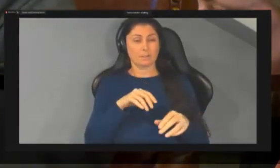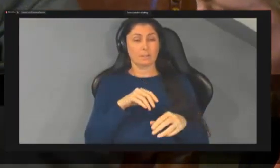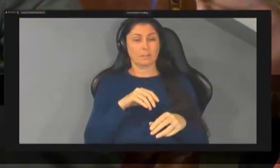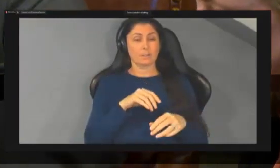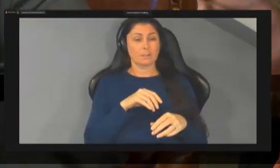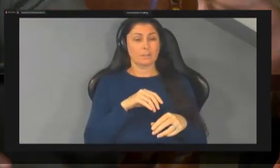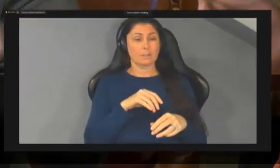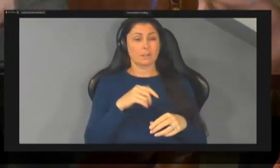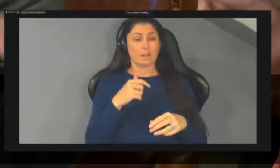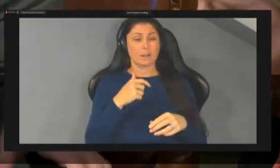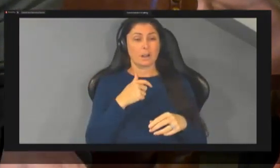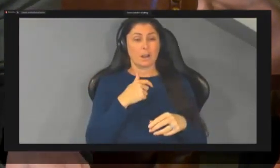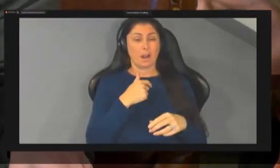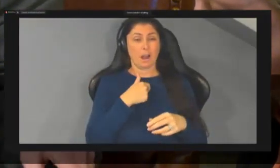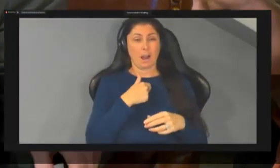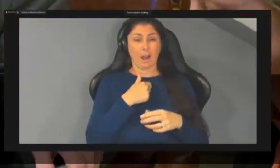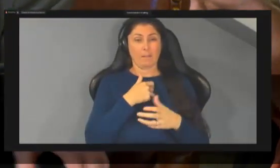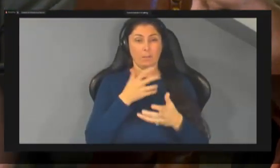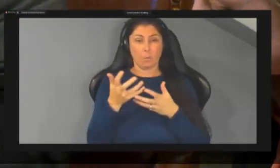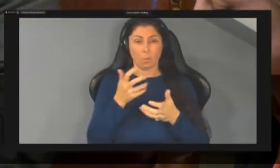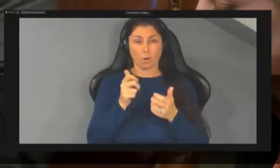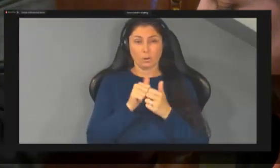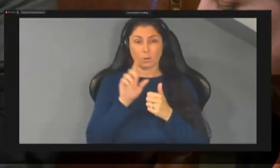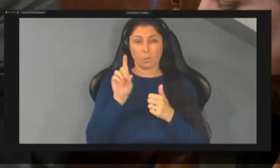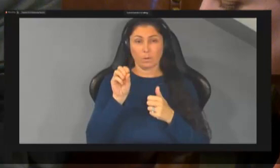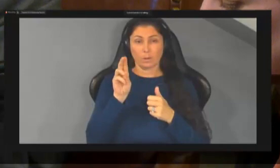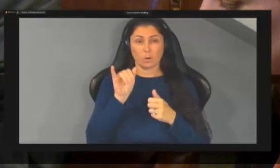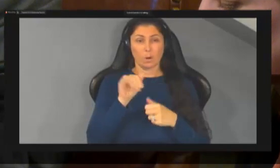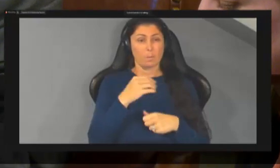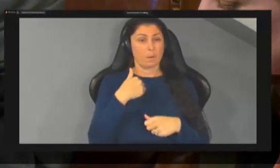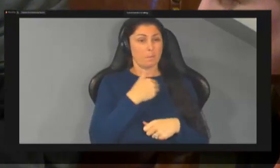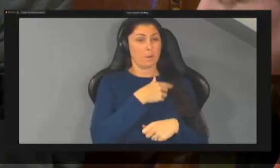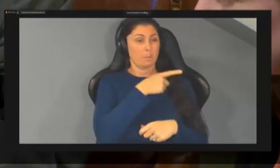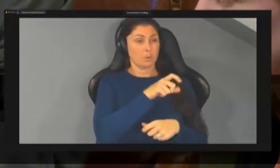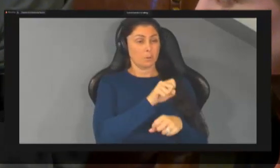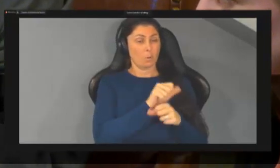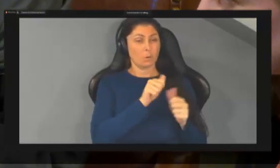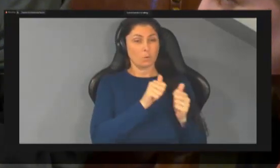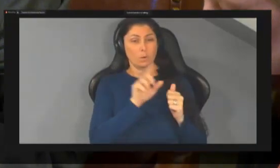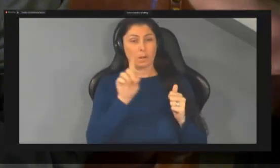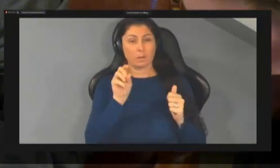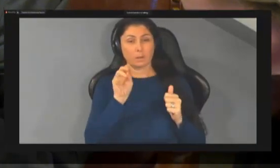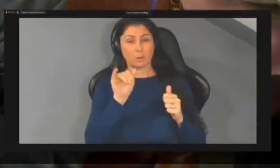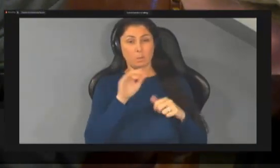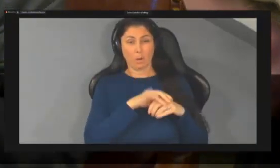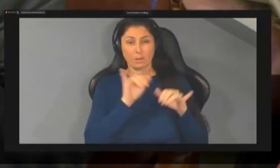I have worked with Domi, members have worked with Domi on these items, and